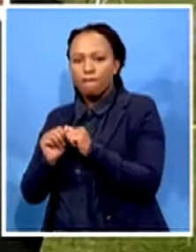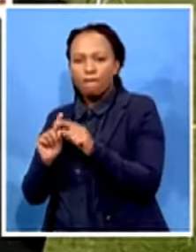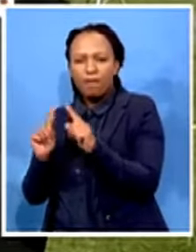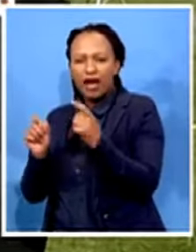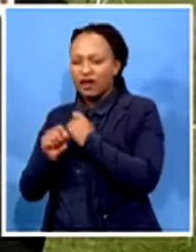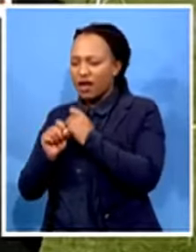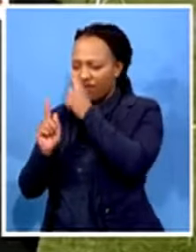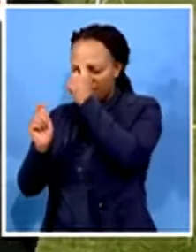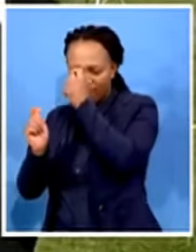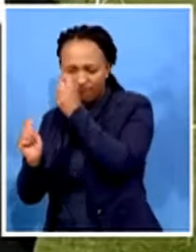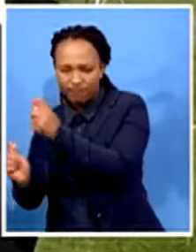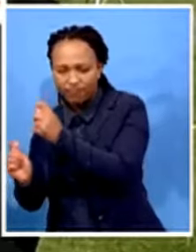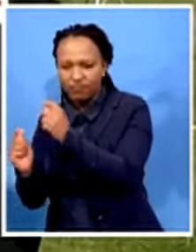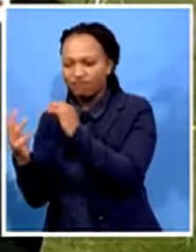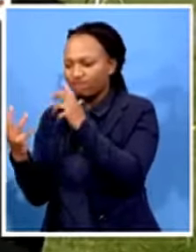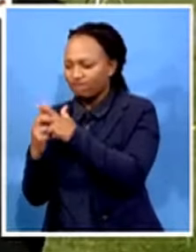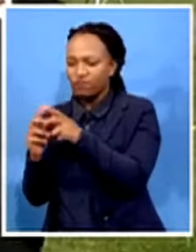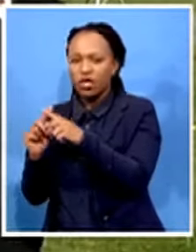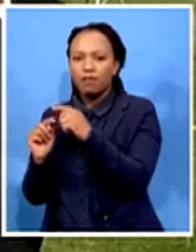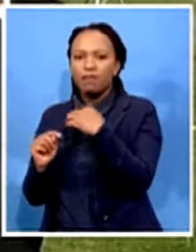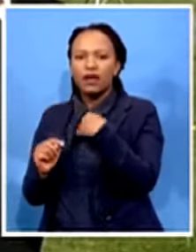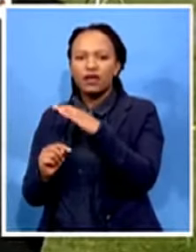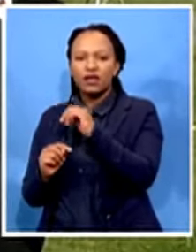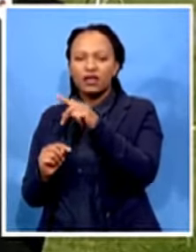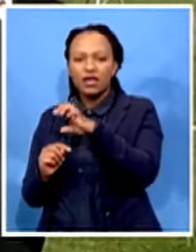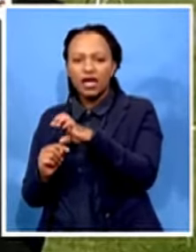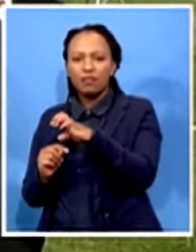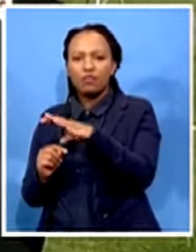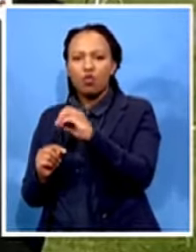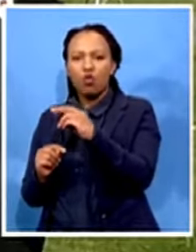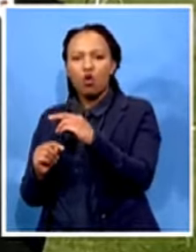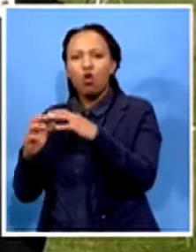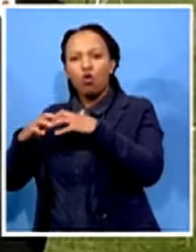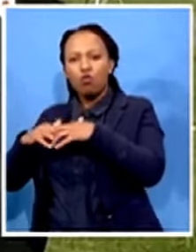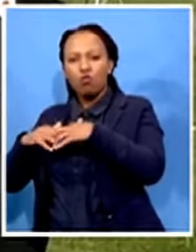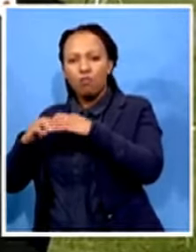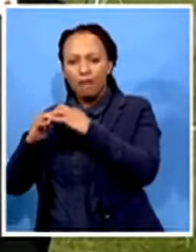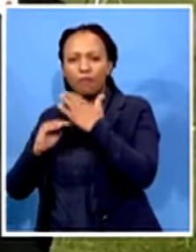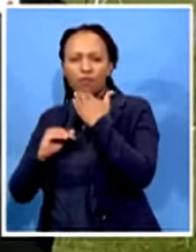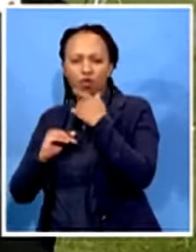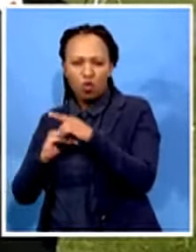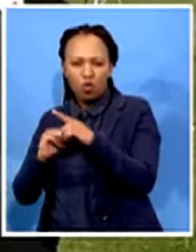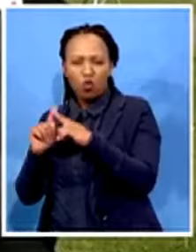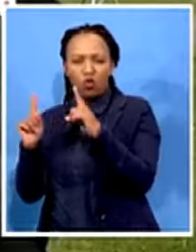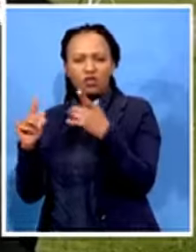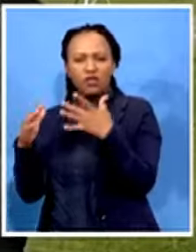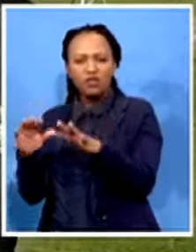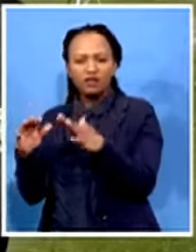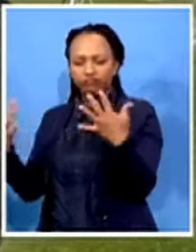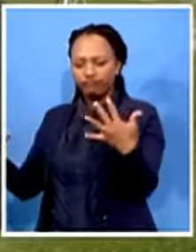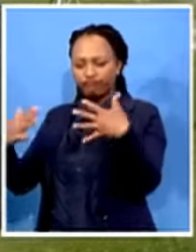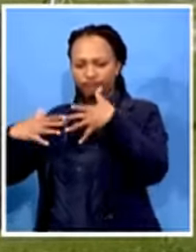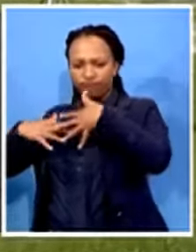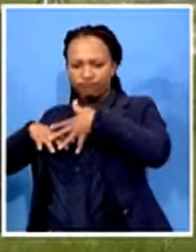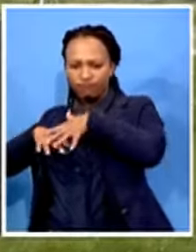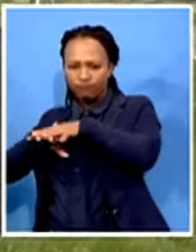Corps itself. Who made up this Cape Corps, and how were they then incorporated into the military services here?